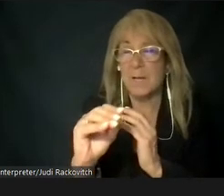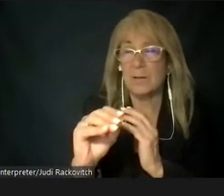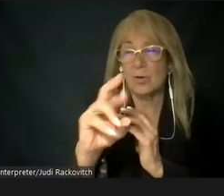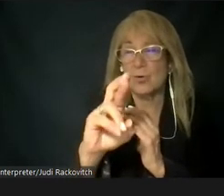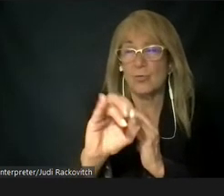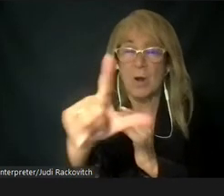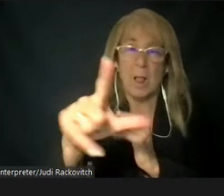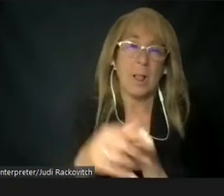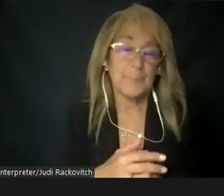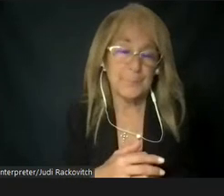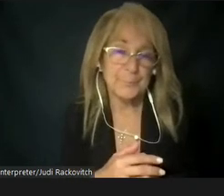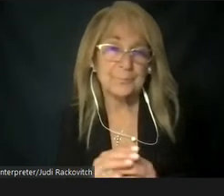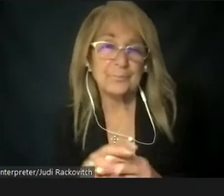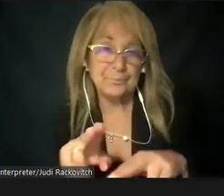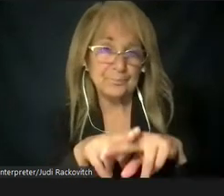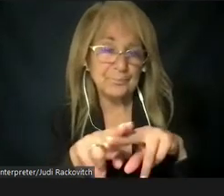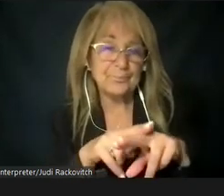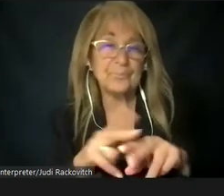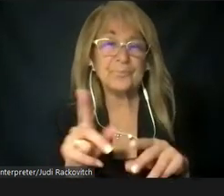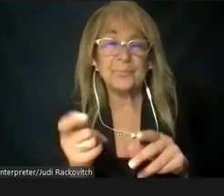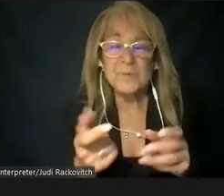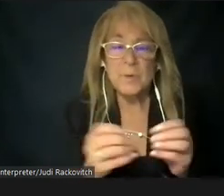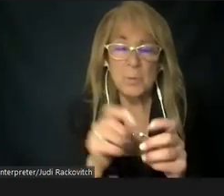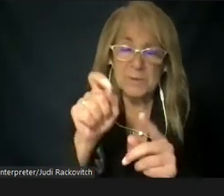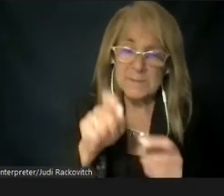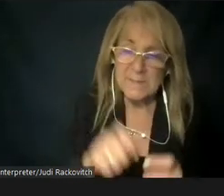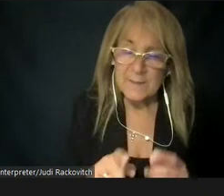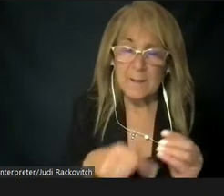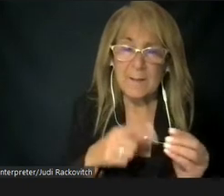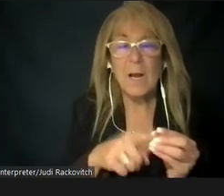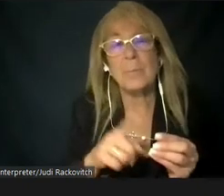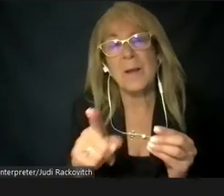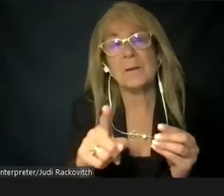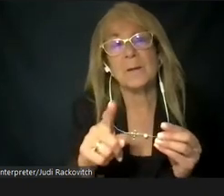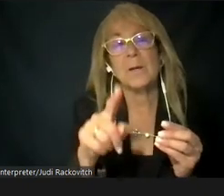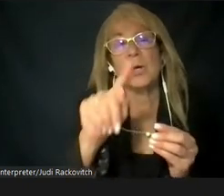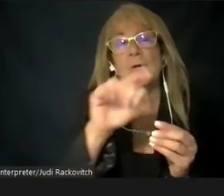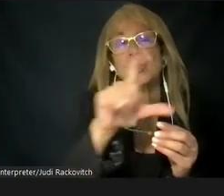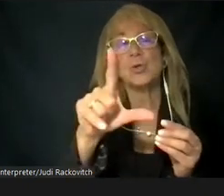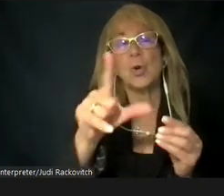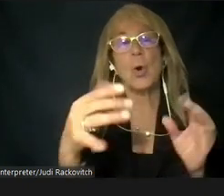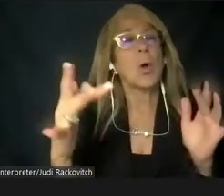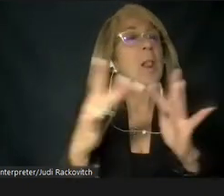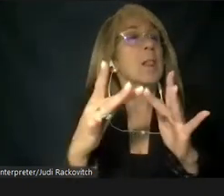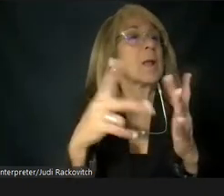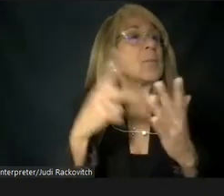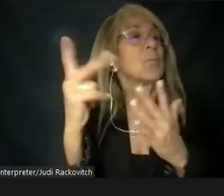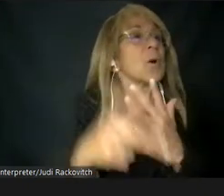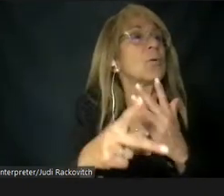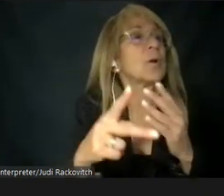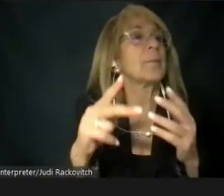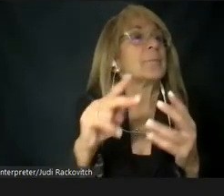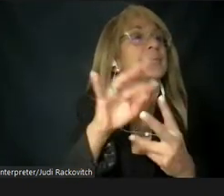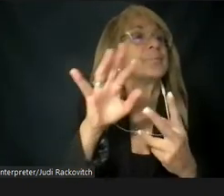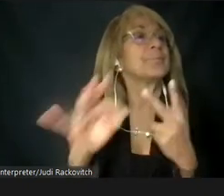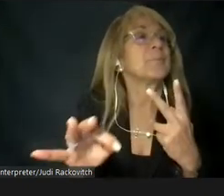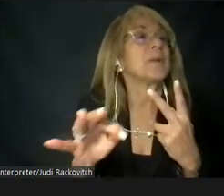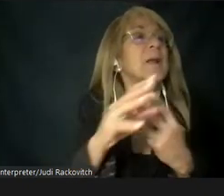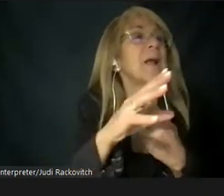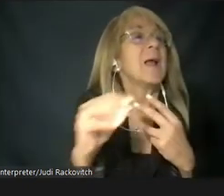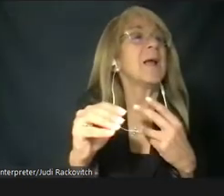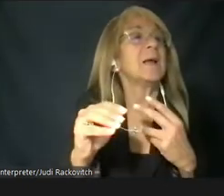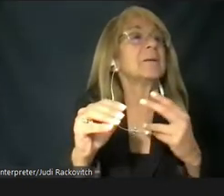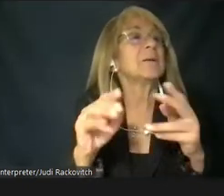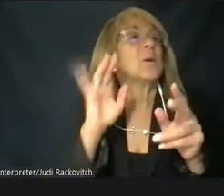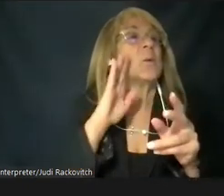A little more detail on the proposed Central Business District tolling program alternative. As noted earlier, tolls would be charged for vehicles entering Manhattan